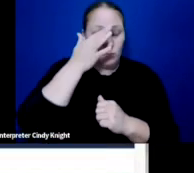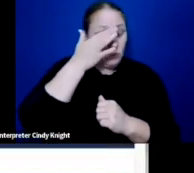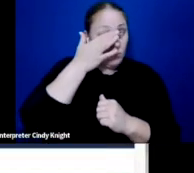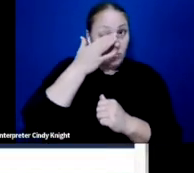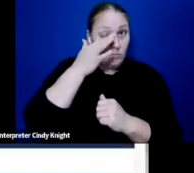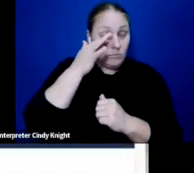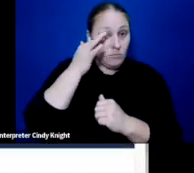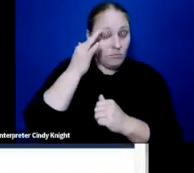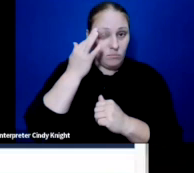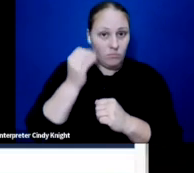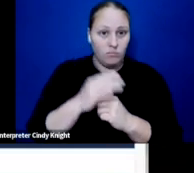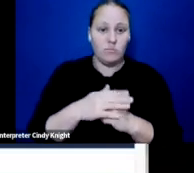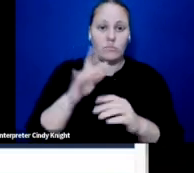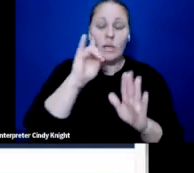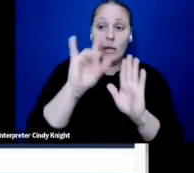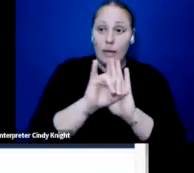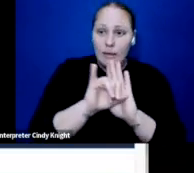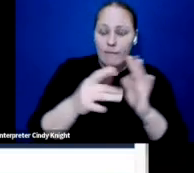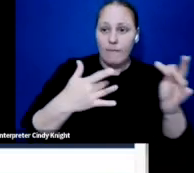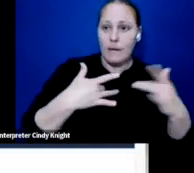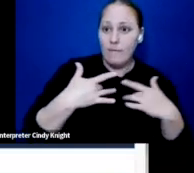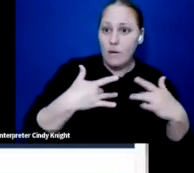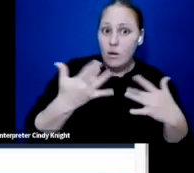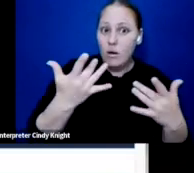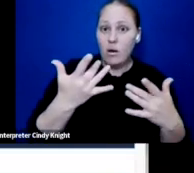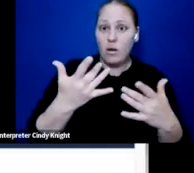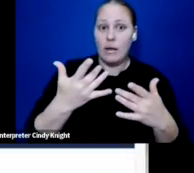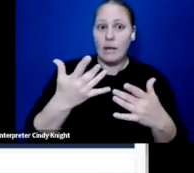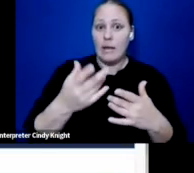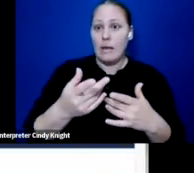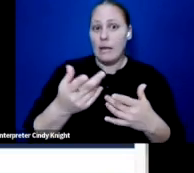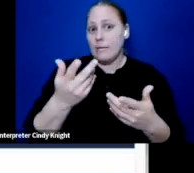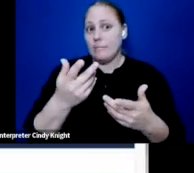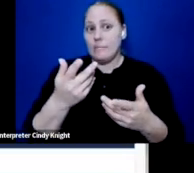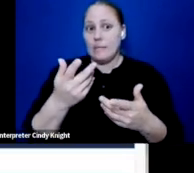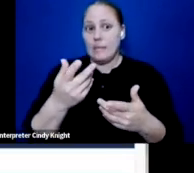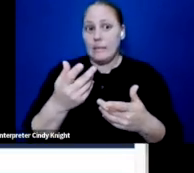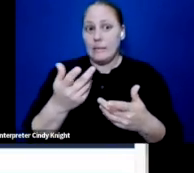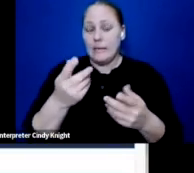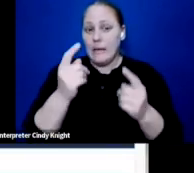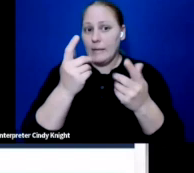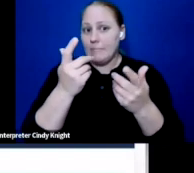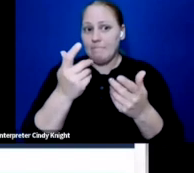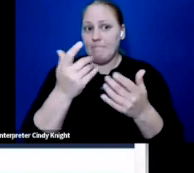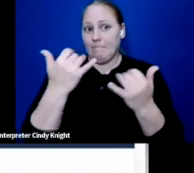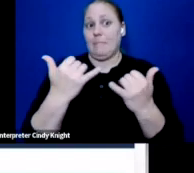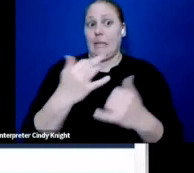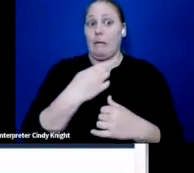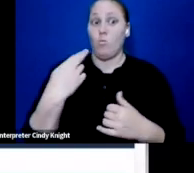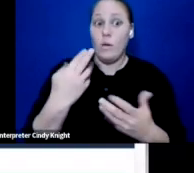They'll also be able to identify any concerns, imminent risk, homicidal ideation, and consent for